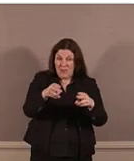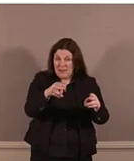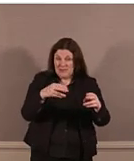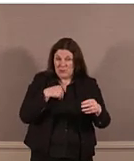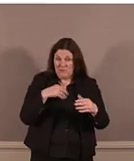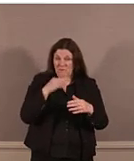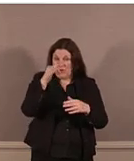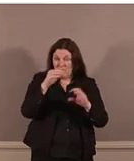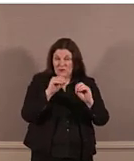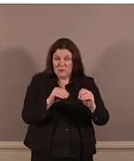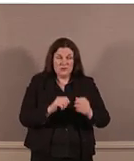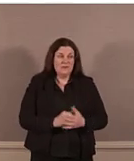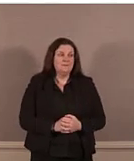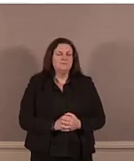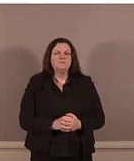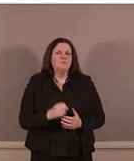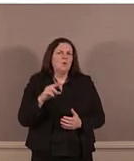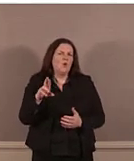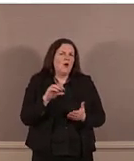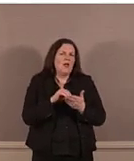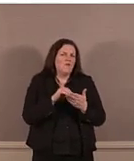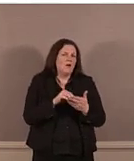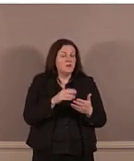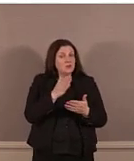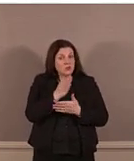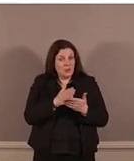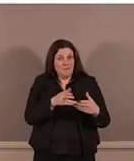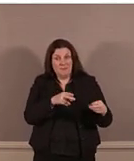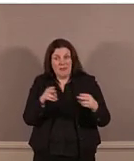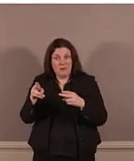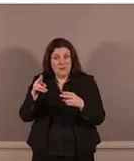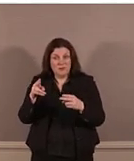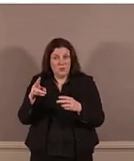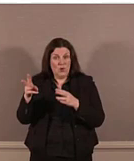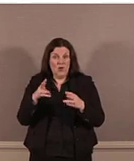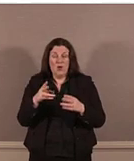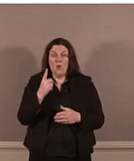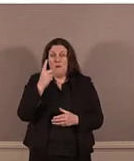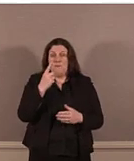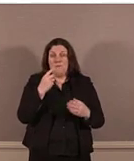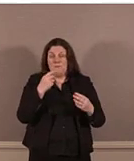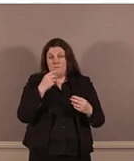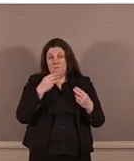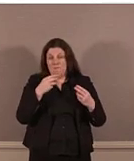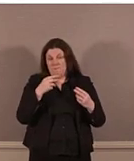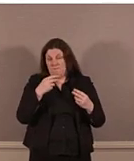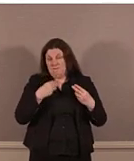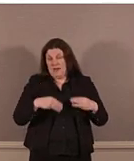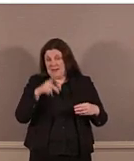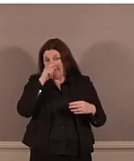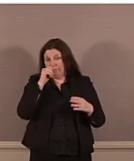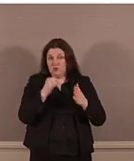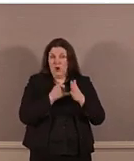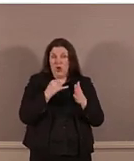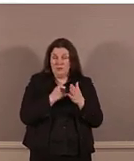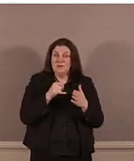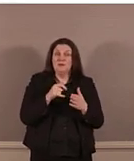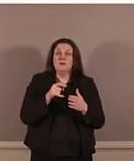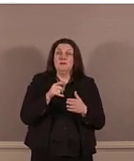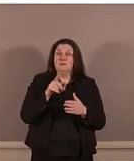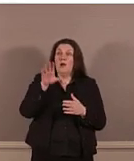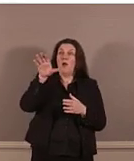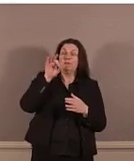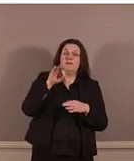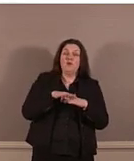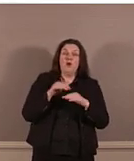education, and then either that or pathways to work. And we talked there about John, who opted for a level 3 access course in the